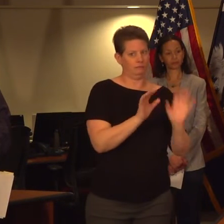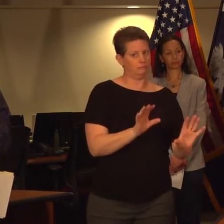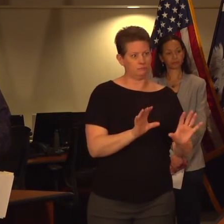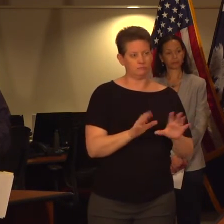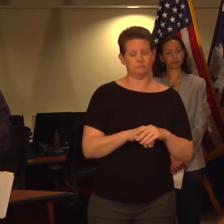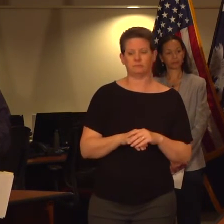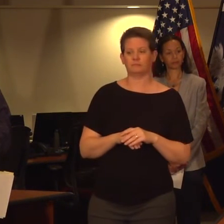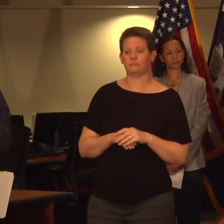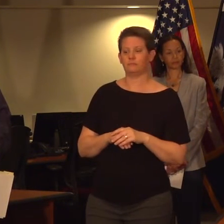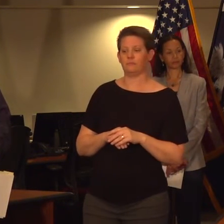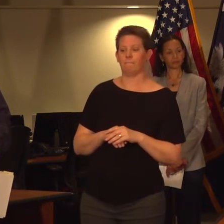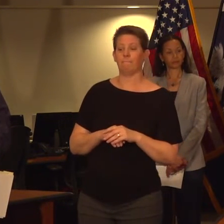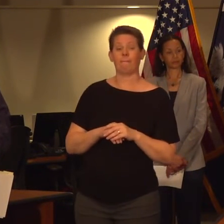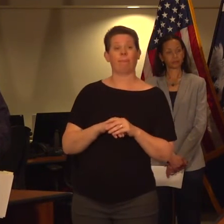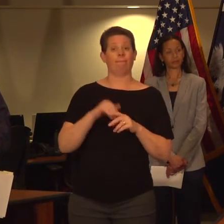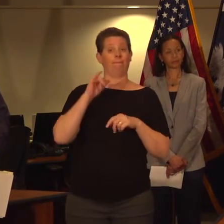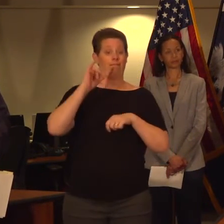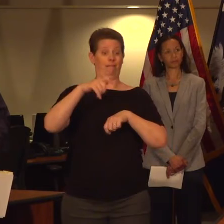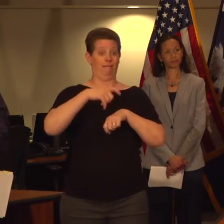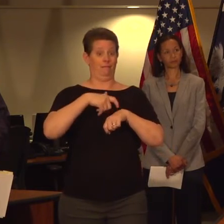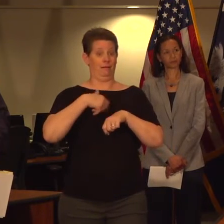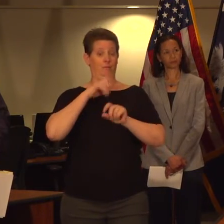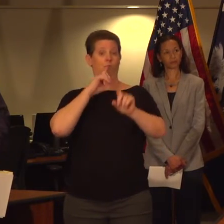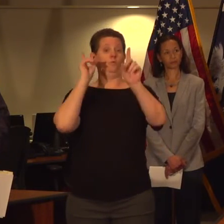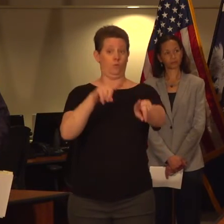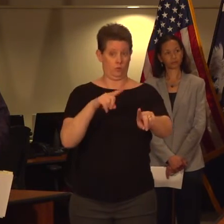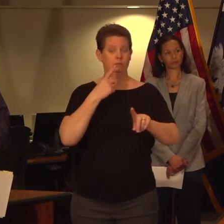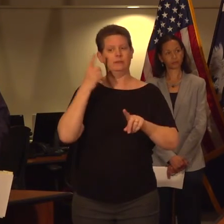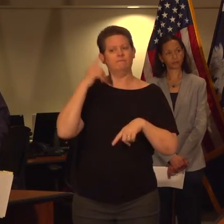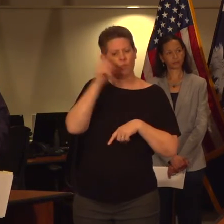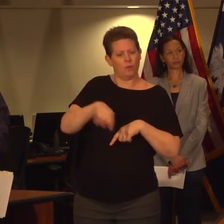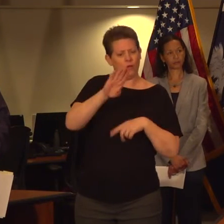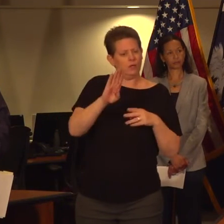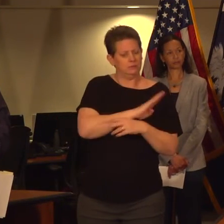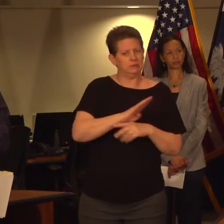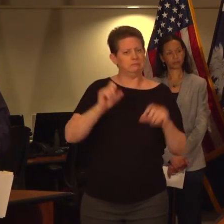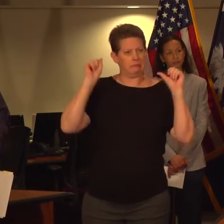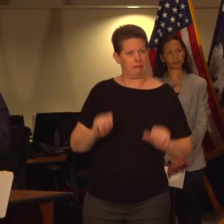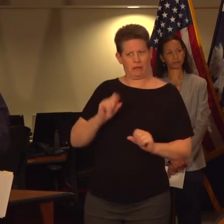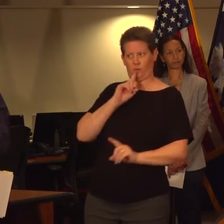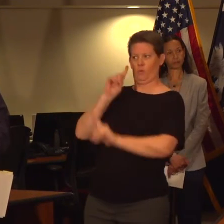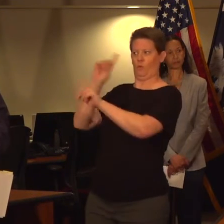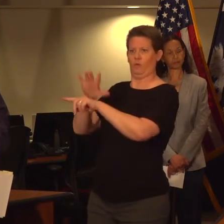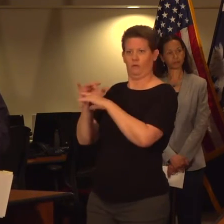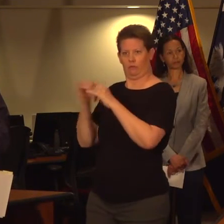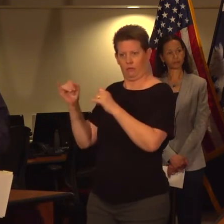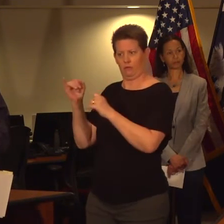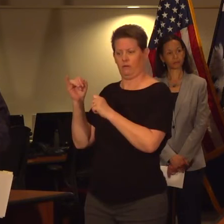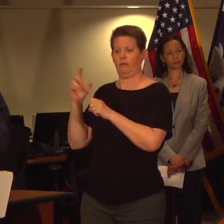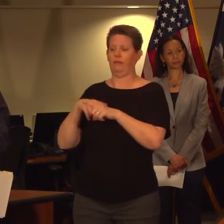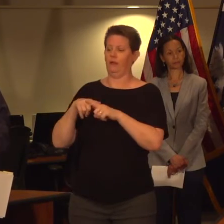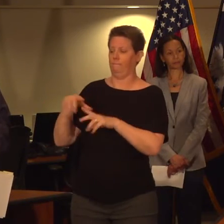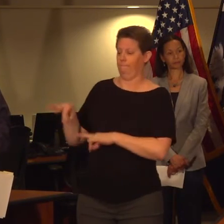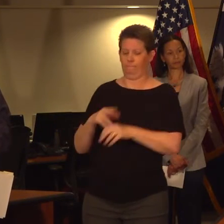order, we allowed the pickup service, the curb service for those businesses. What we're doing is